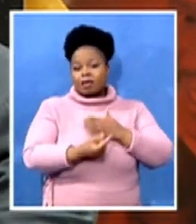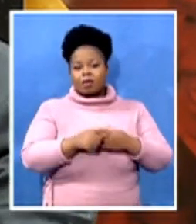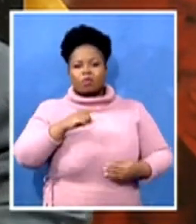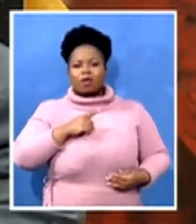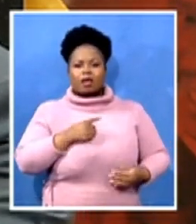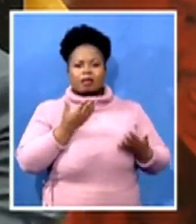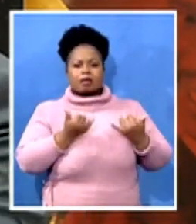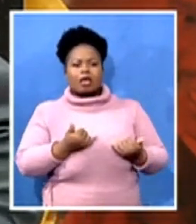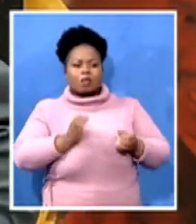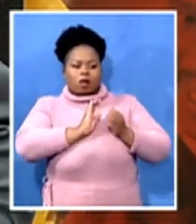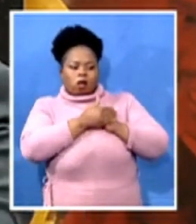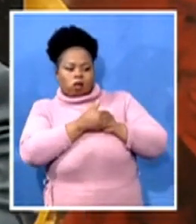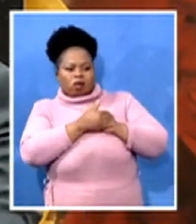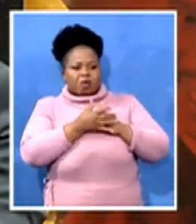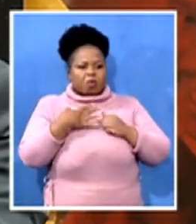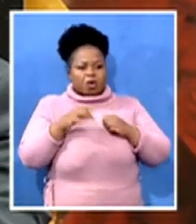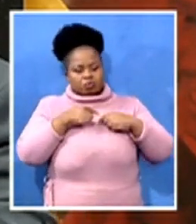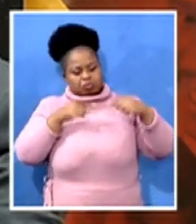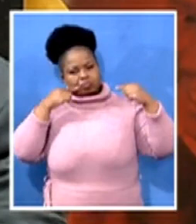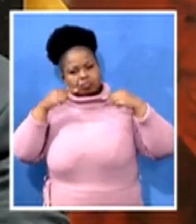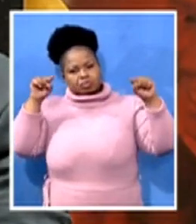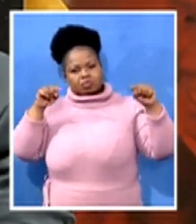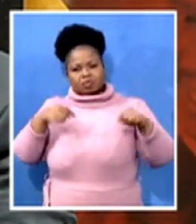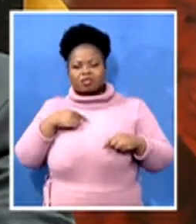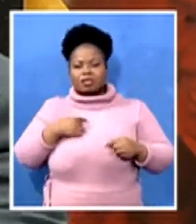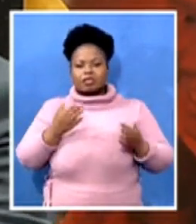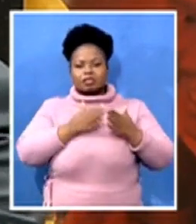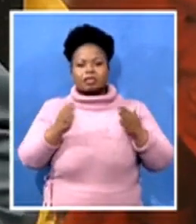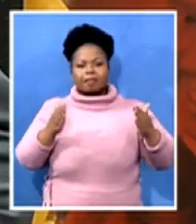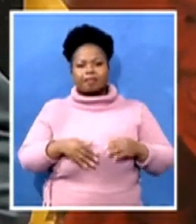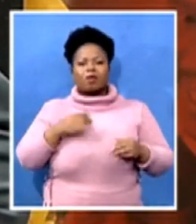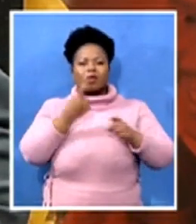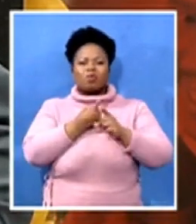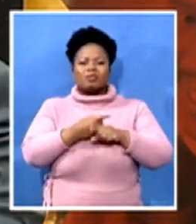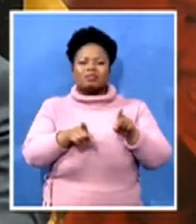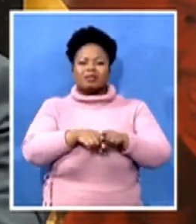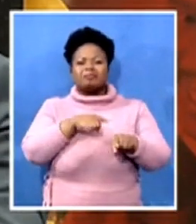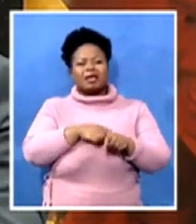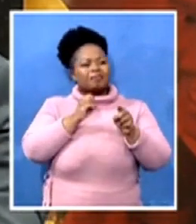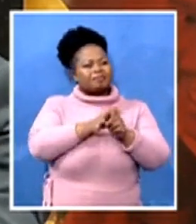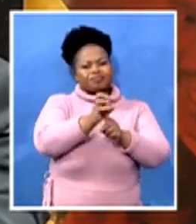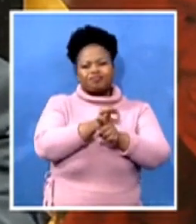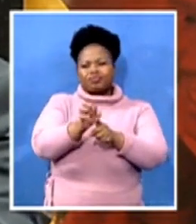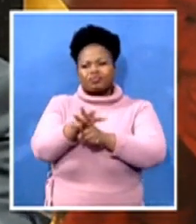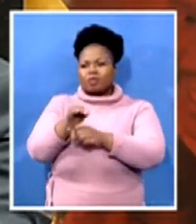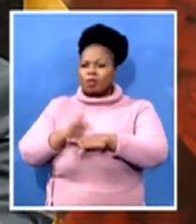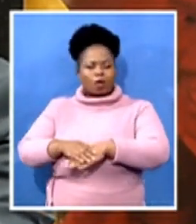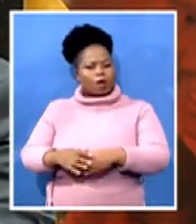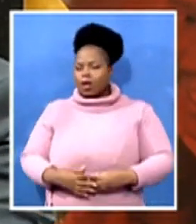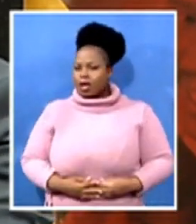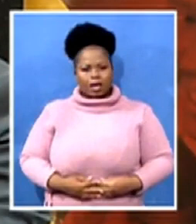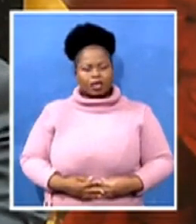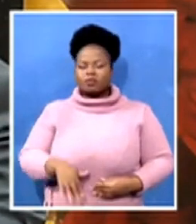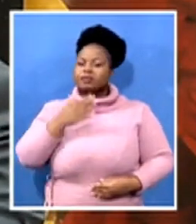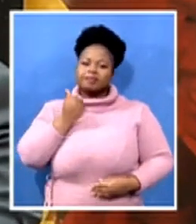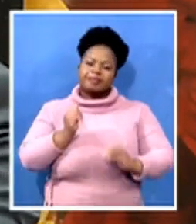ukuziveza, bazigcine ngelo xesha bayenzakalise abanye abantu bengaqondi. Siyabacela ke abantu bakuthi ukuba lento